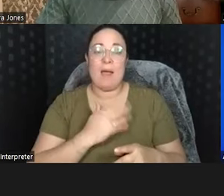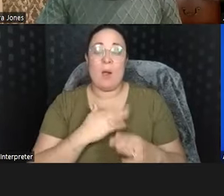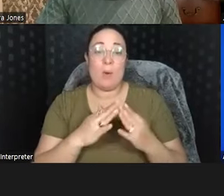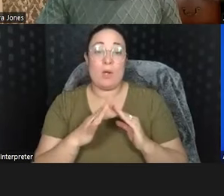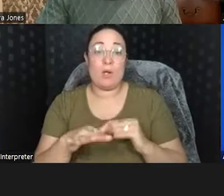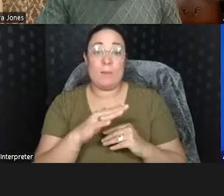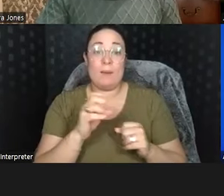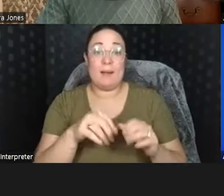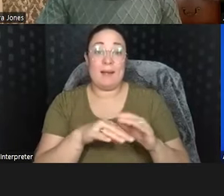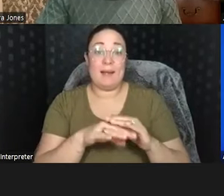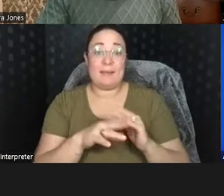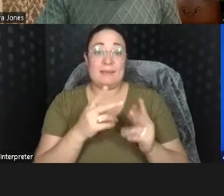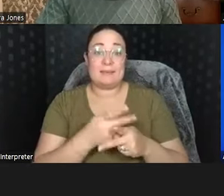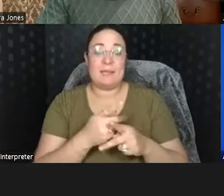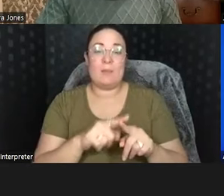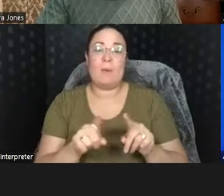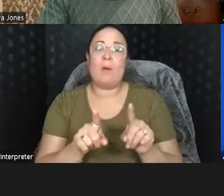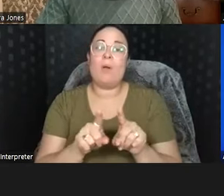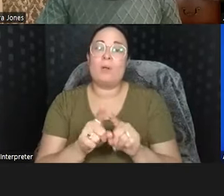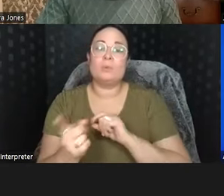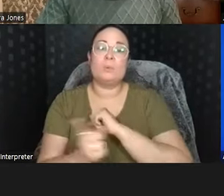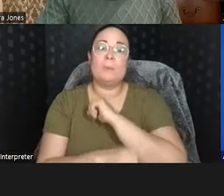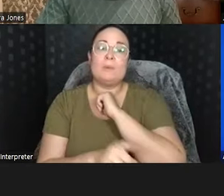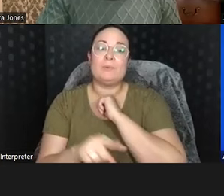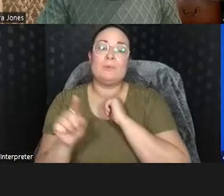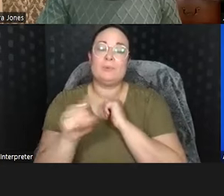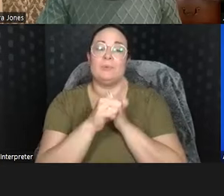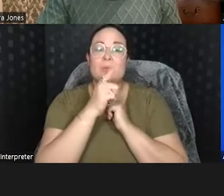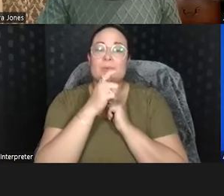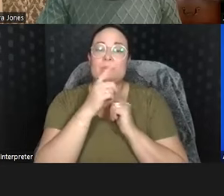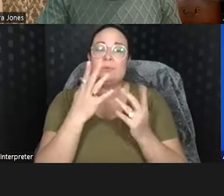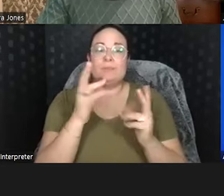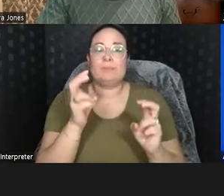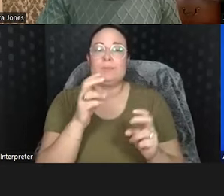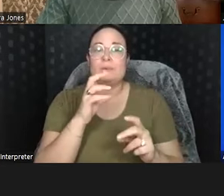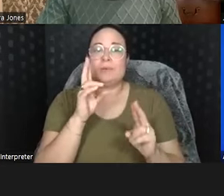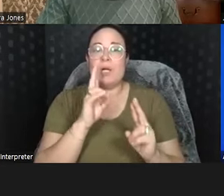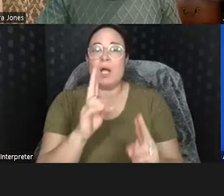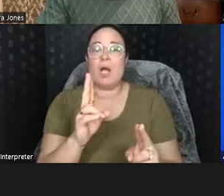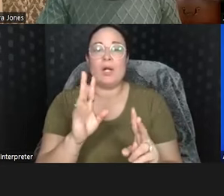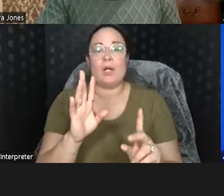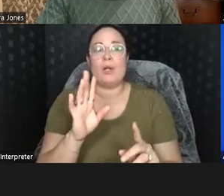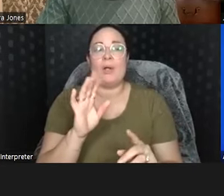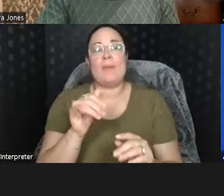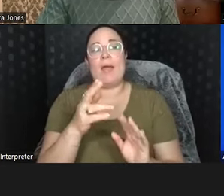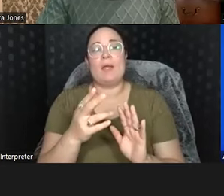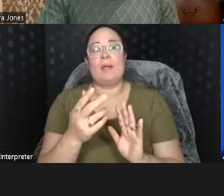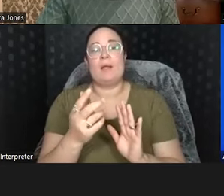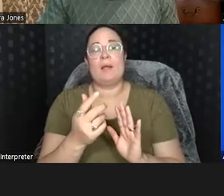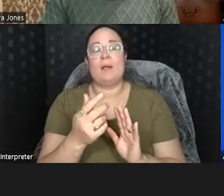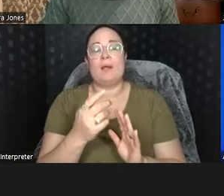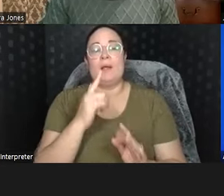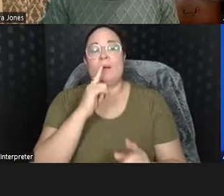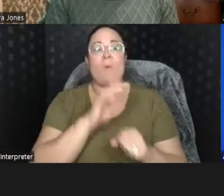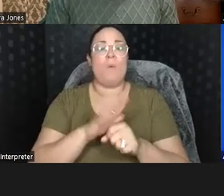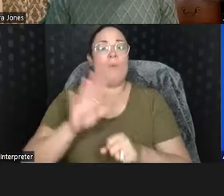to access care, but it also punishes those who are, you know, kind of honoring the oath, right, to do no harm, to be able to provide, you